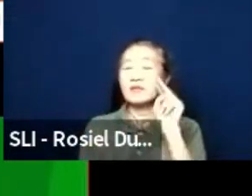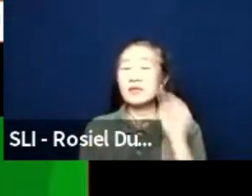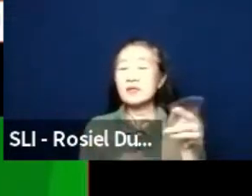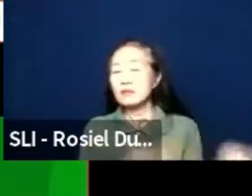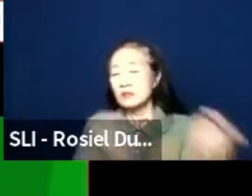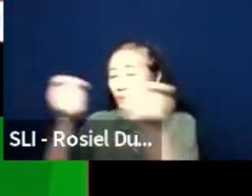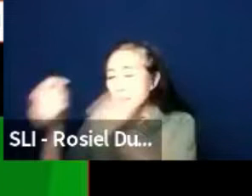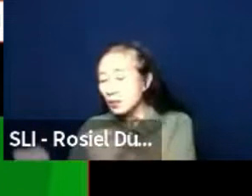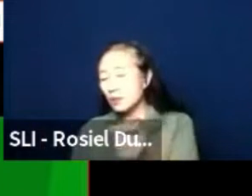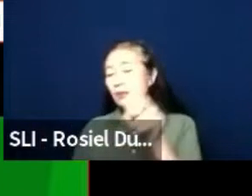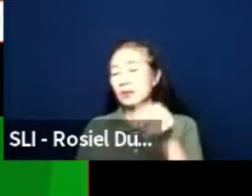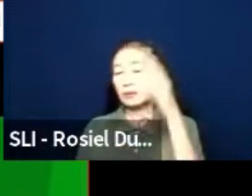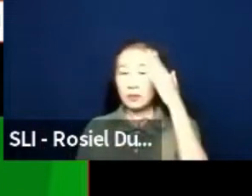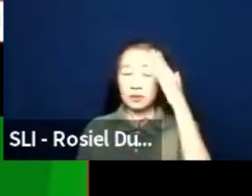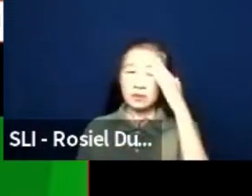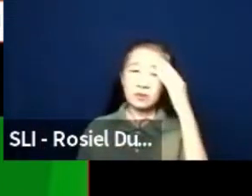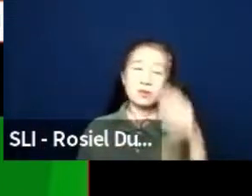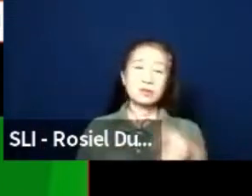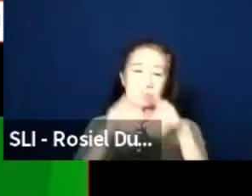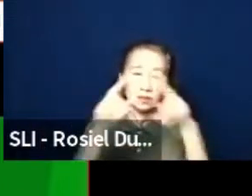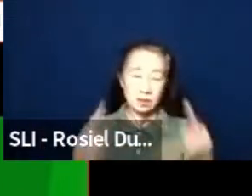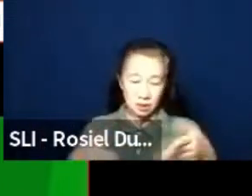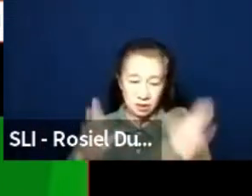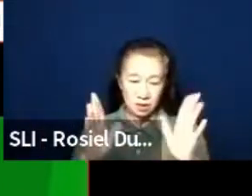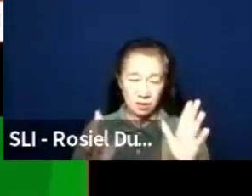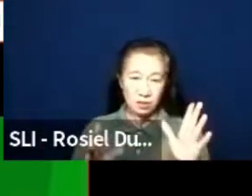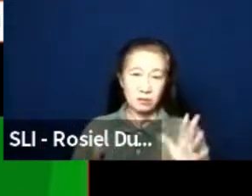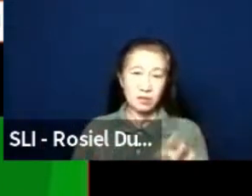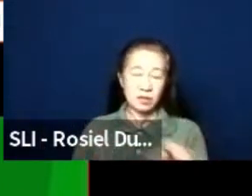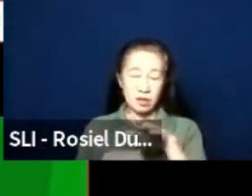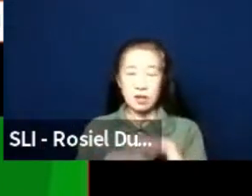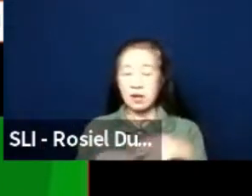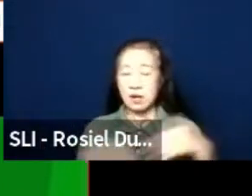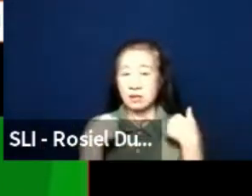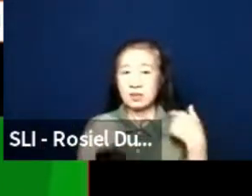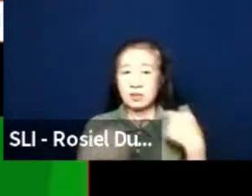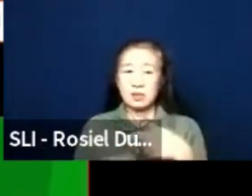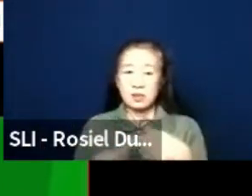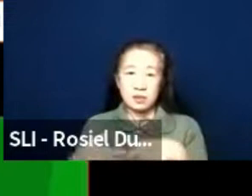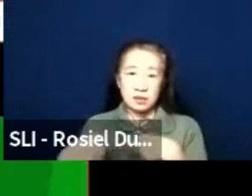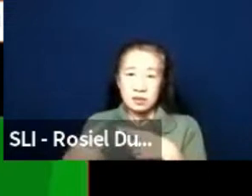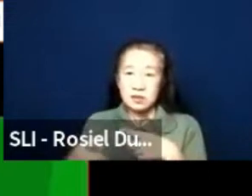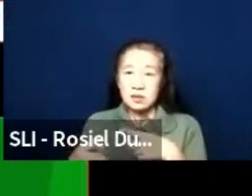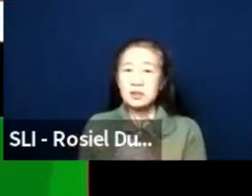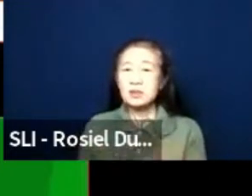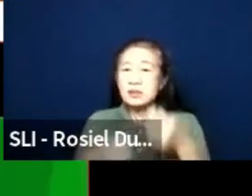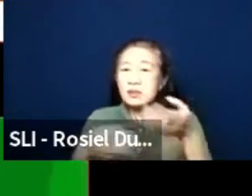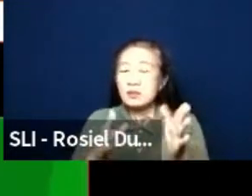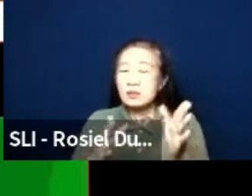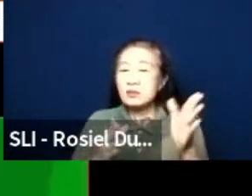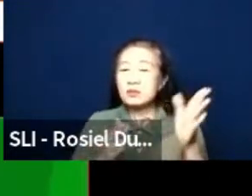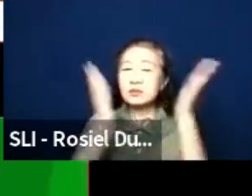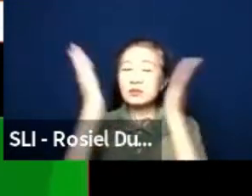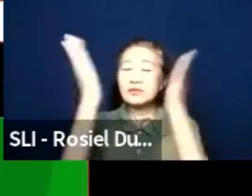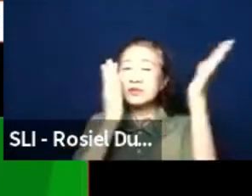evacuate, you'll need to know whether your shelter allows pets or not, since some shelters only allow service or support animals.